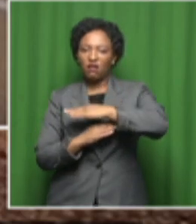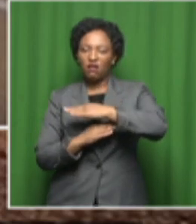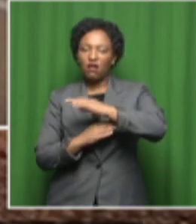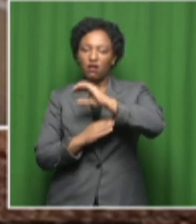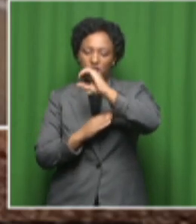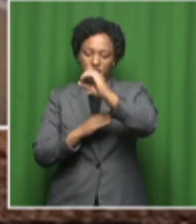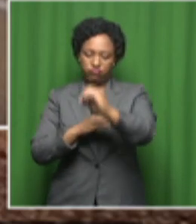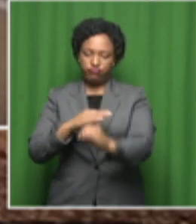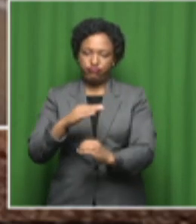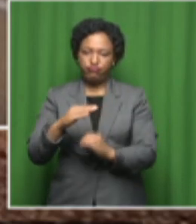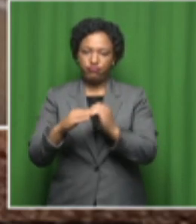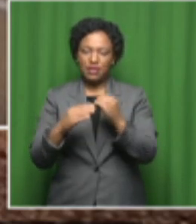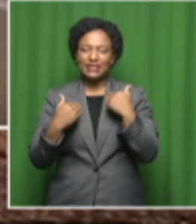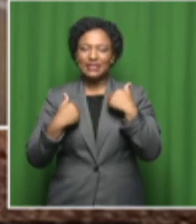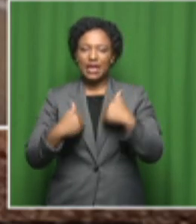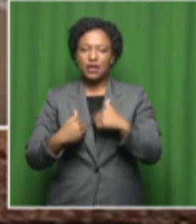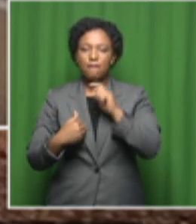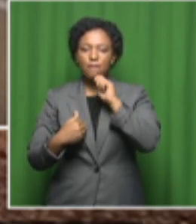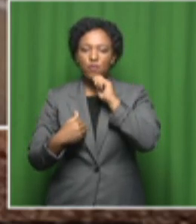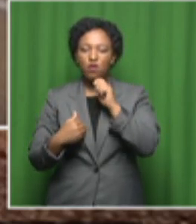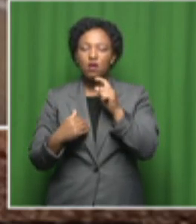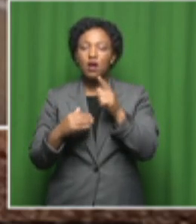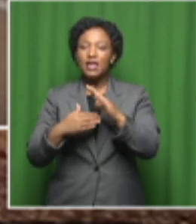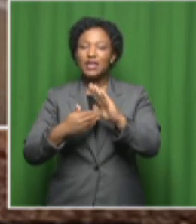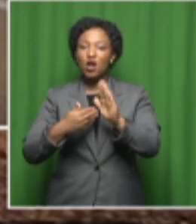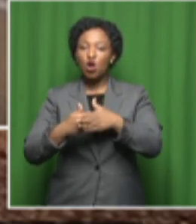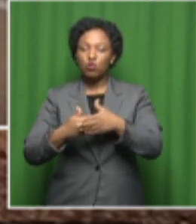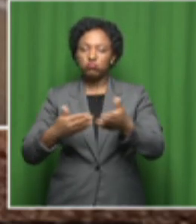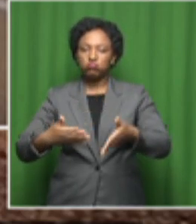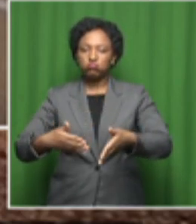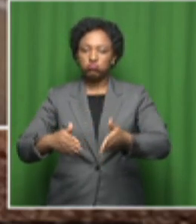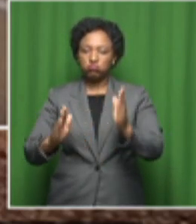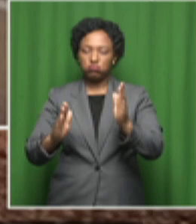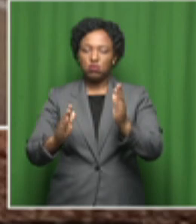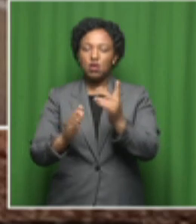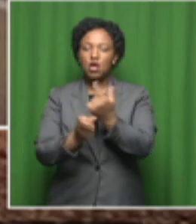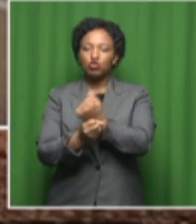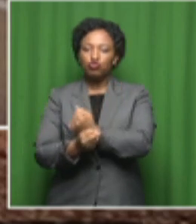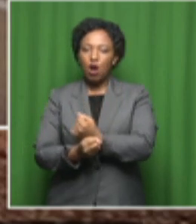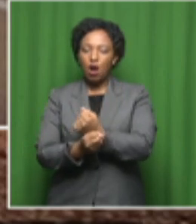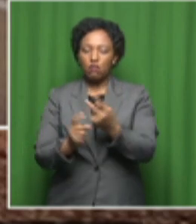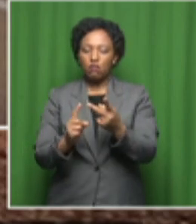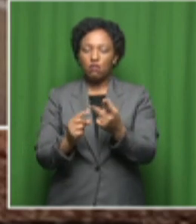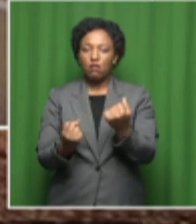a.m. Sunday. There's some bridge demolition, and during the closure, motorists and truckers will be diverted